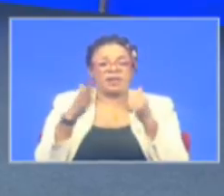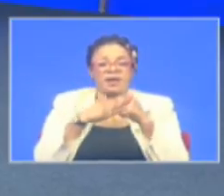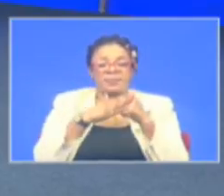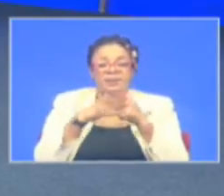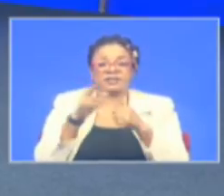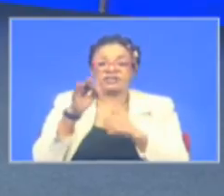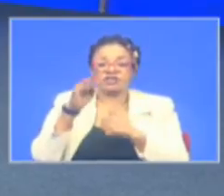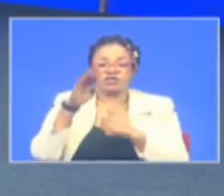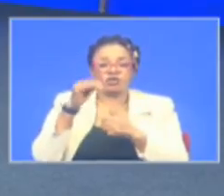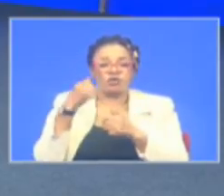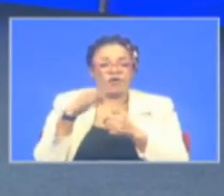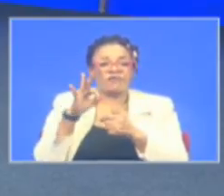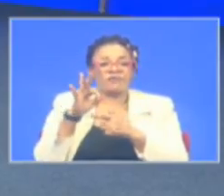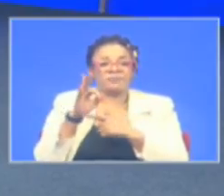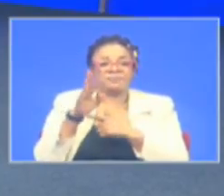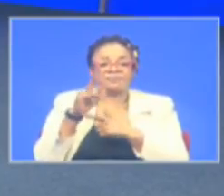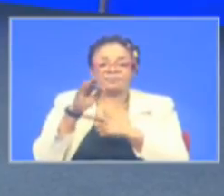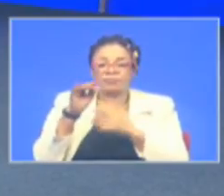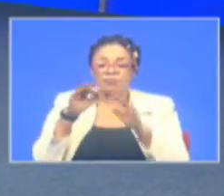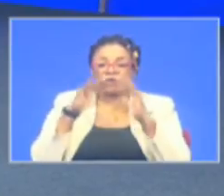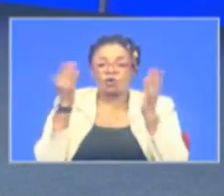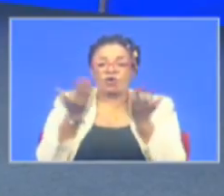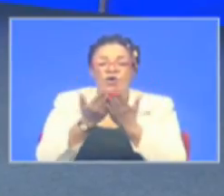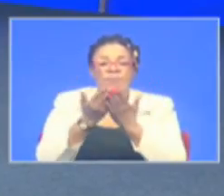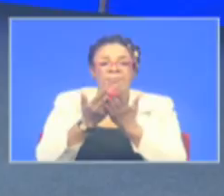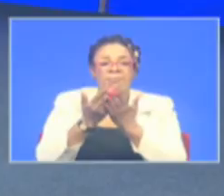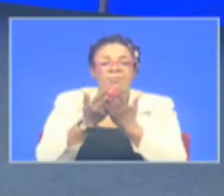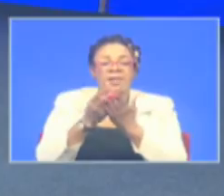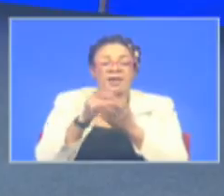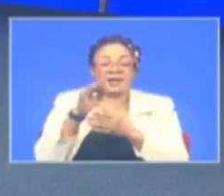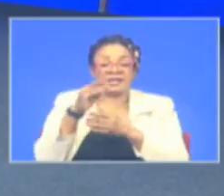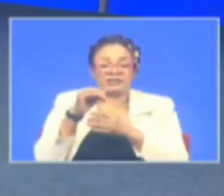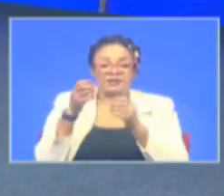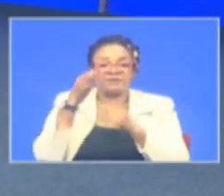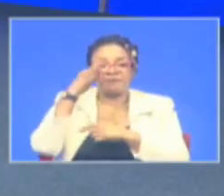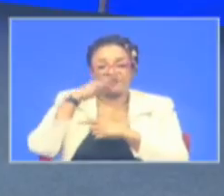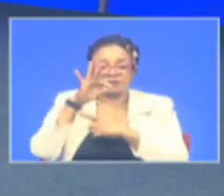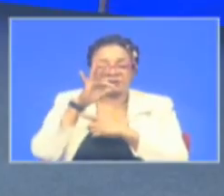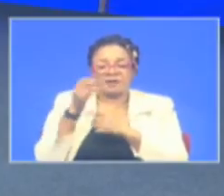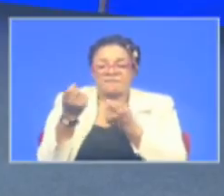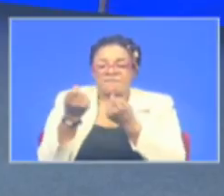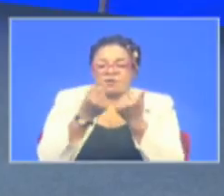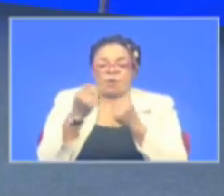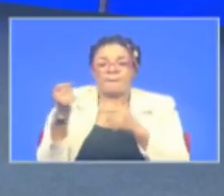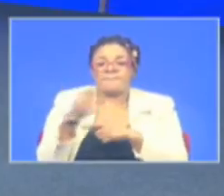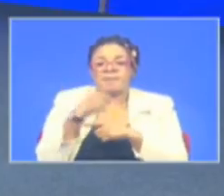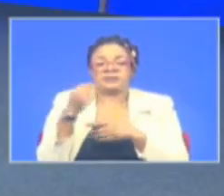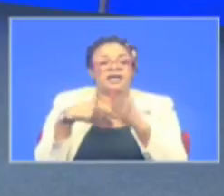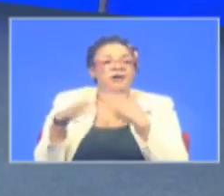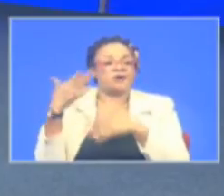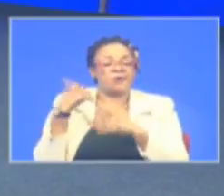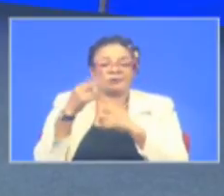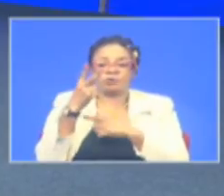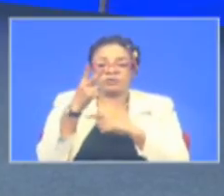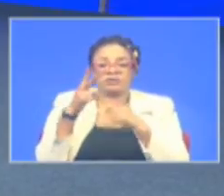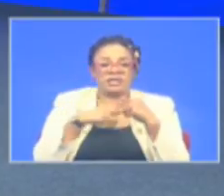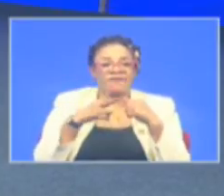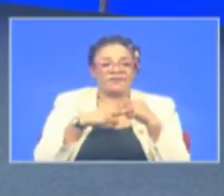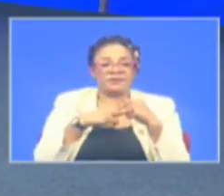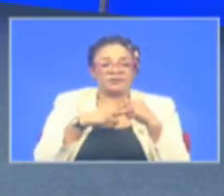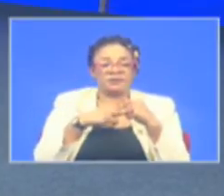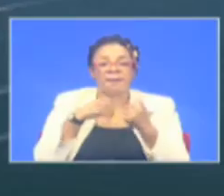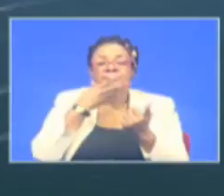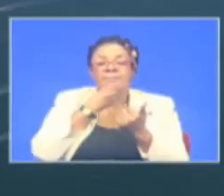the Vendée Globe race in France a couple of months ago. Now, the 27